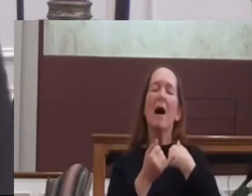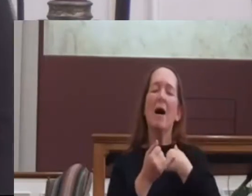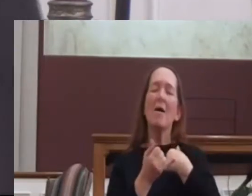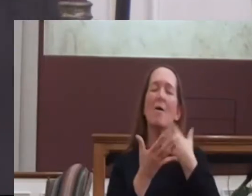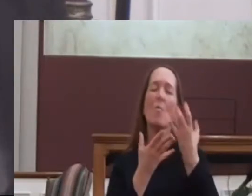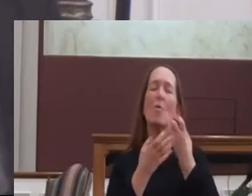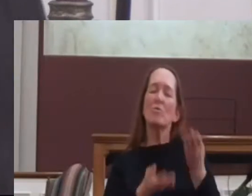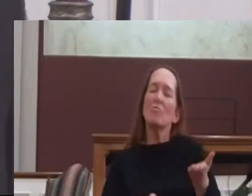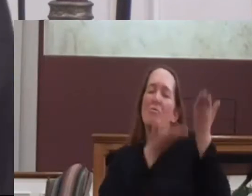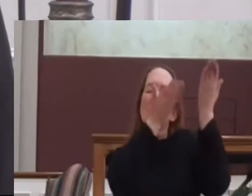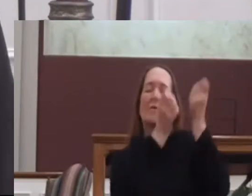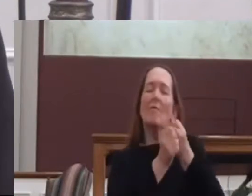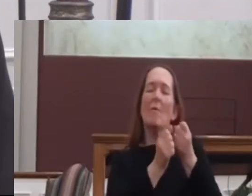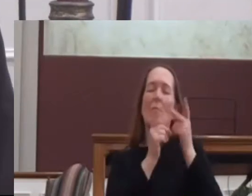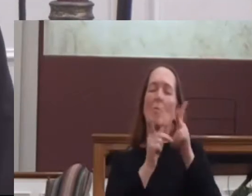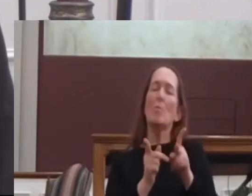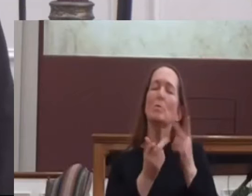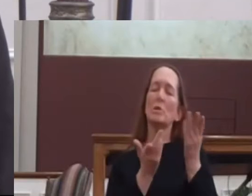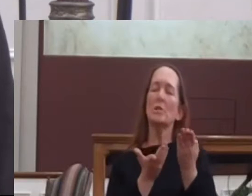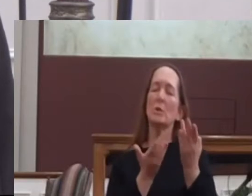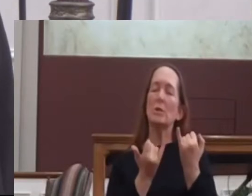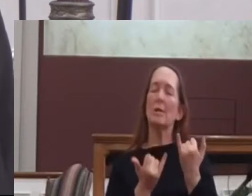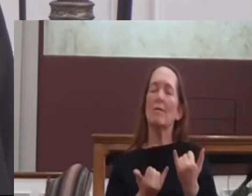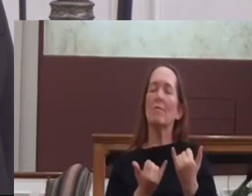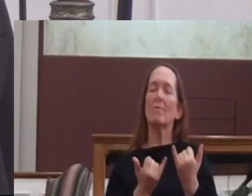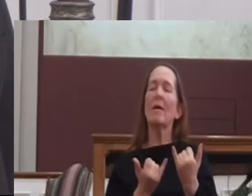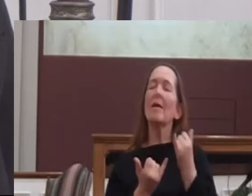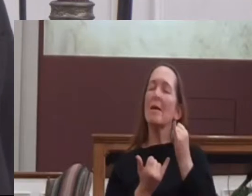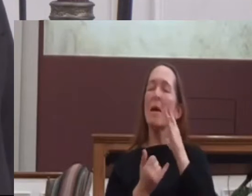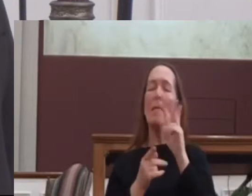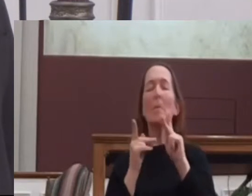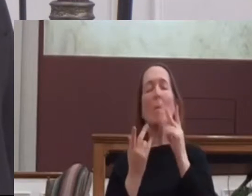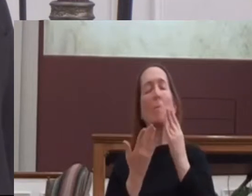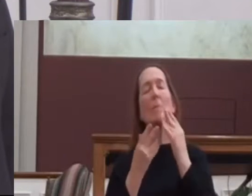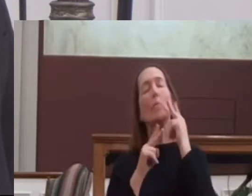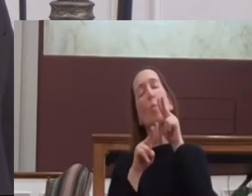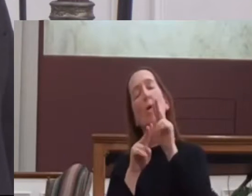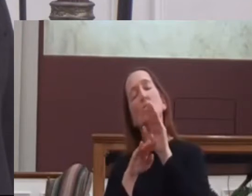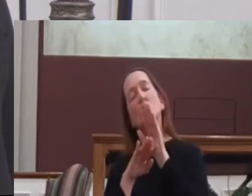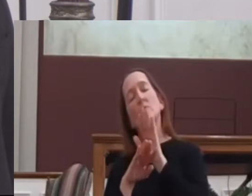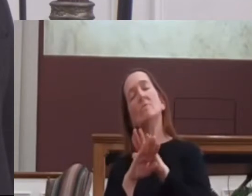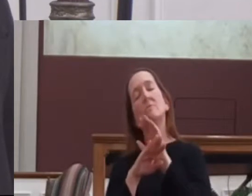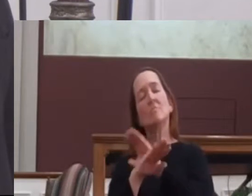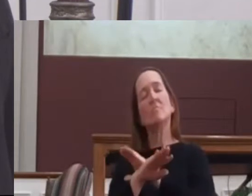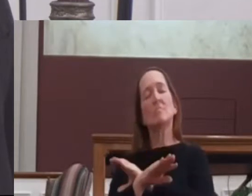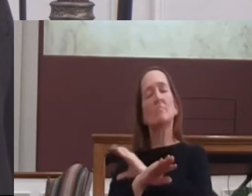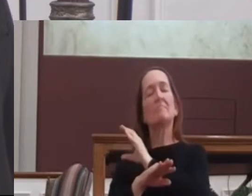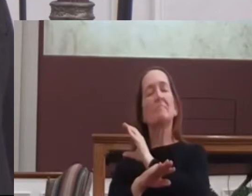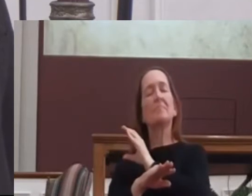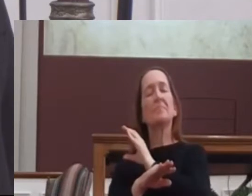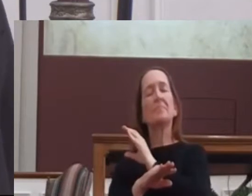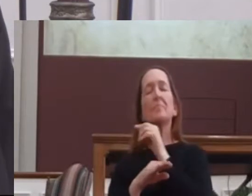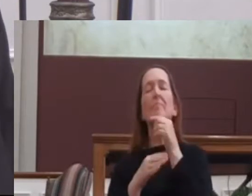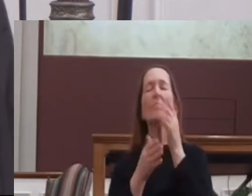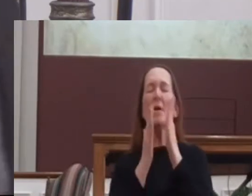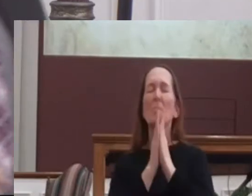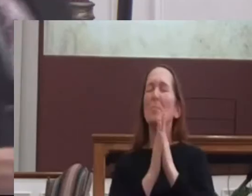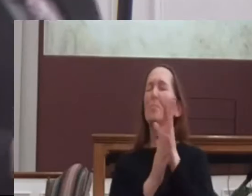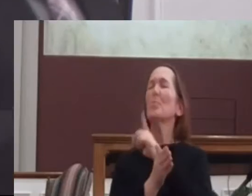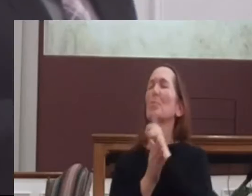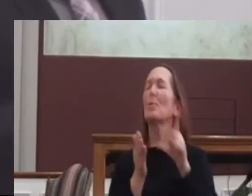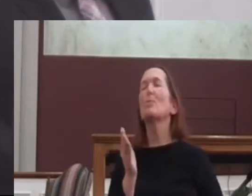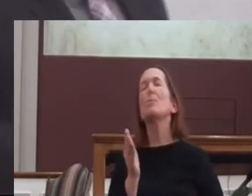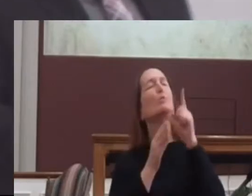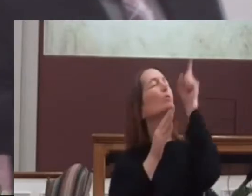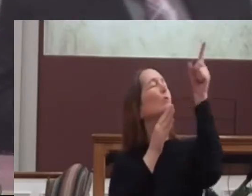now I just want to lift up every single individual in this room right now and those who may be watching us.